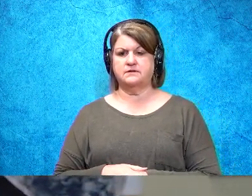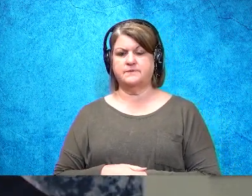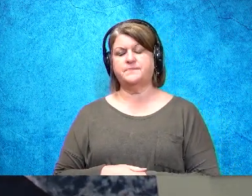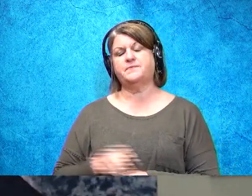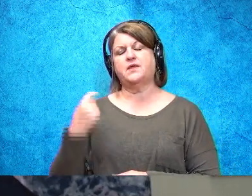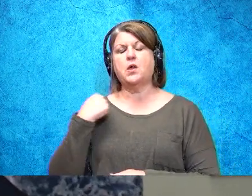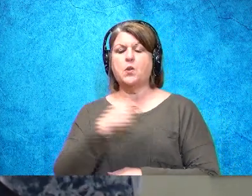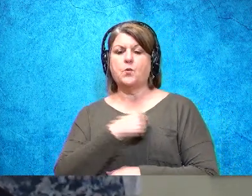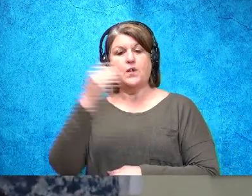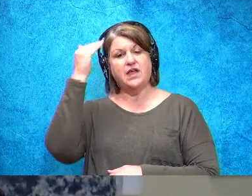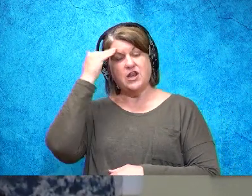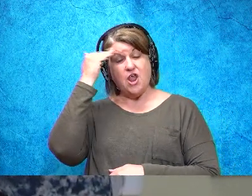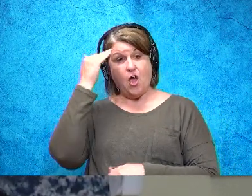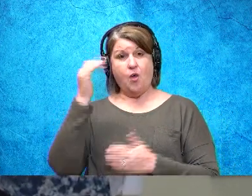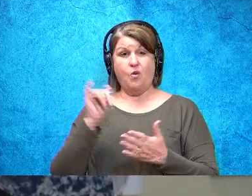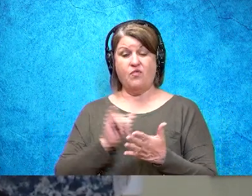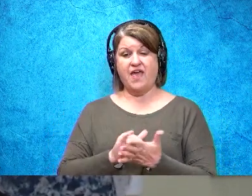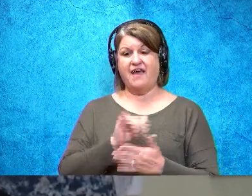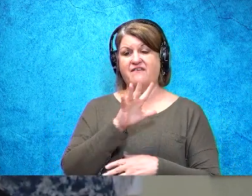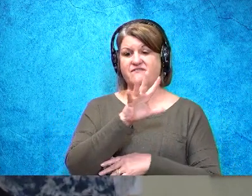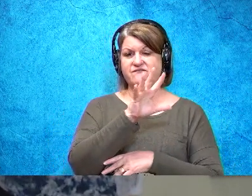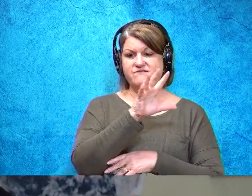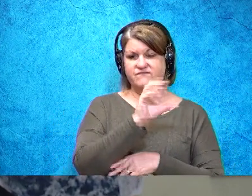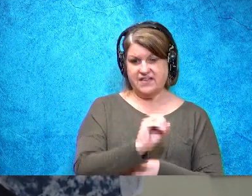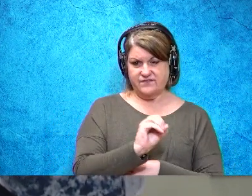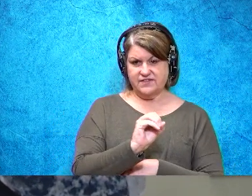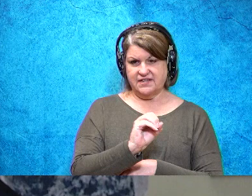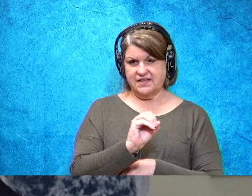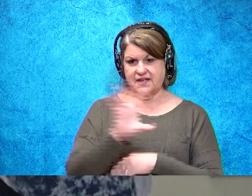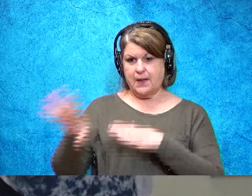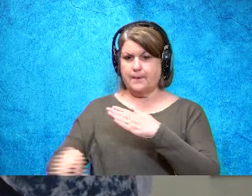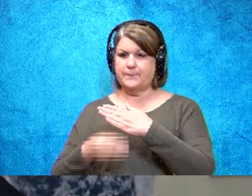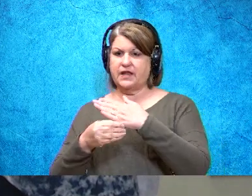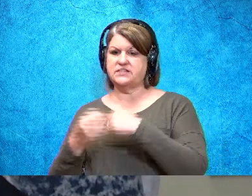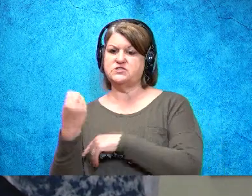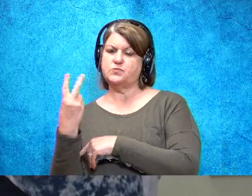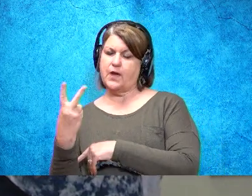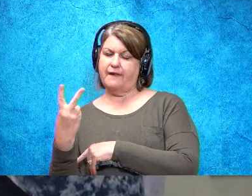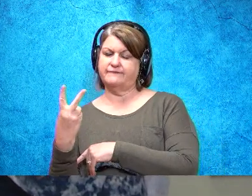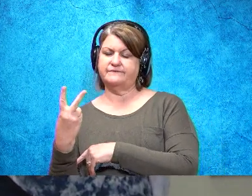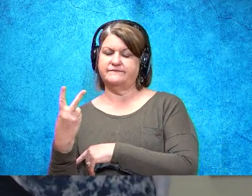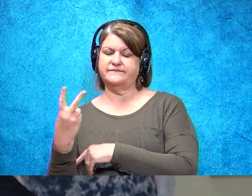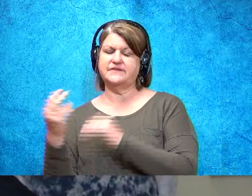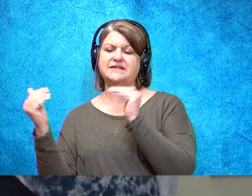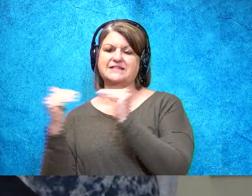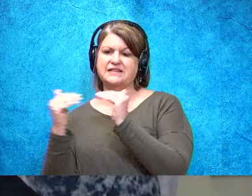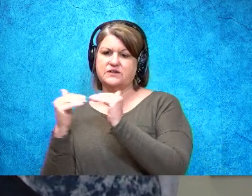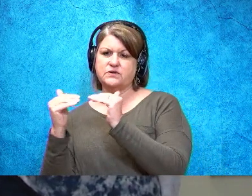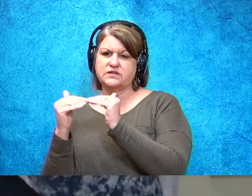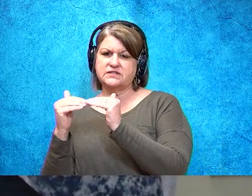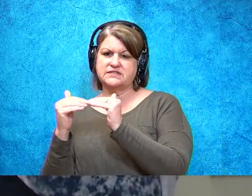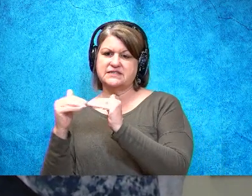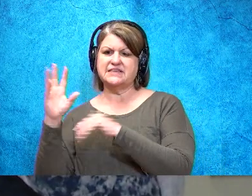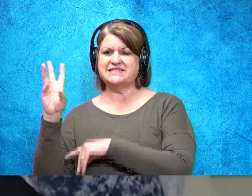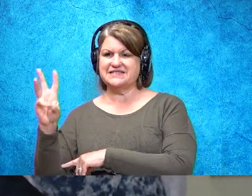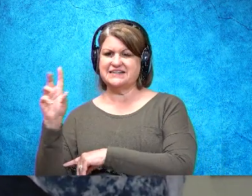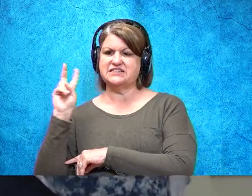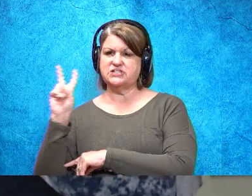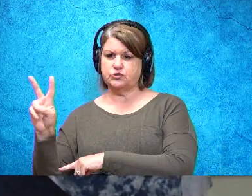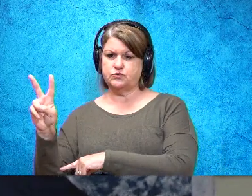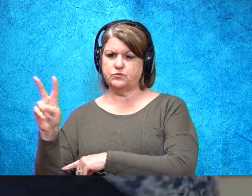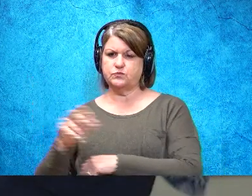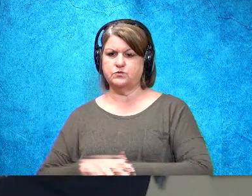We know that 50 plus 12 equals